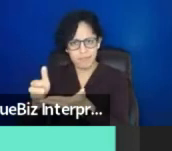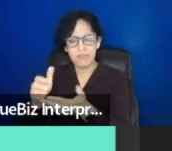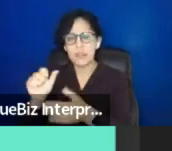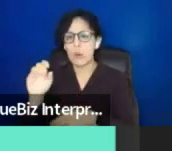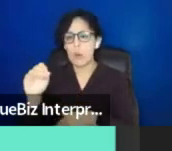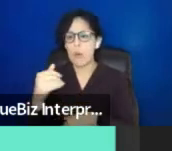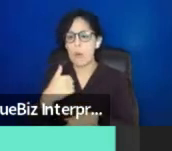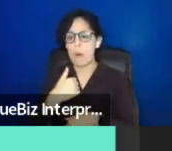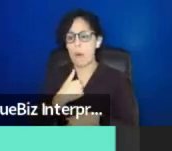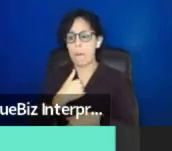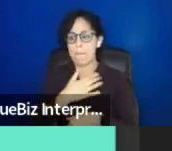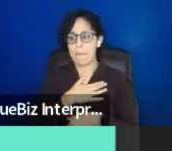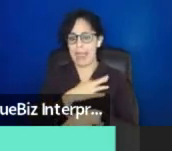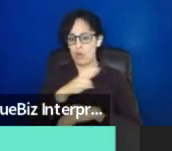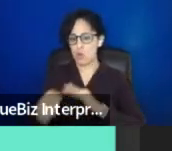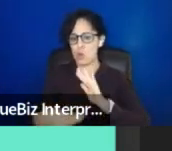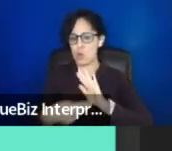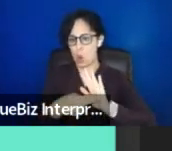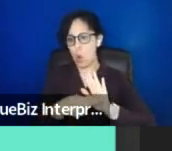producing my role as